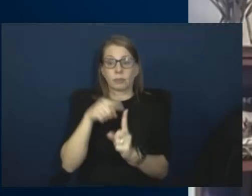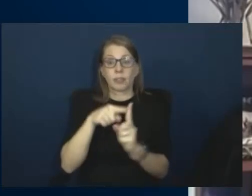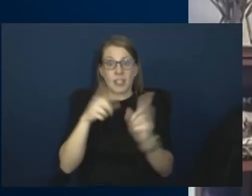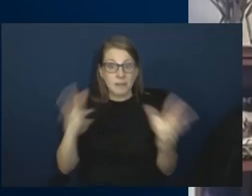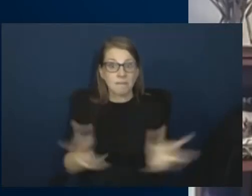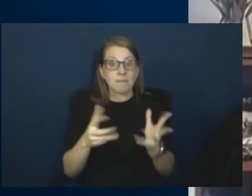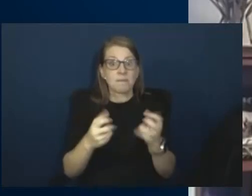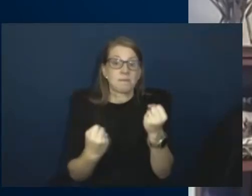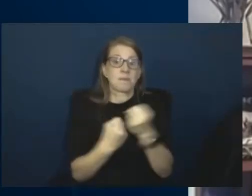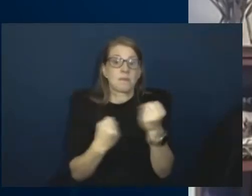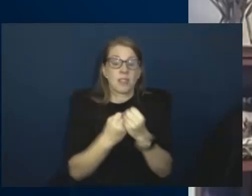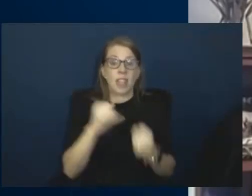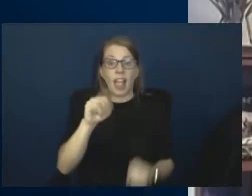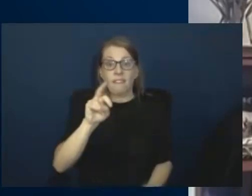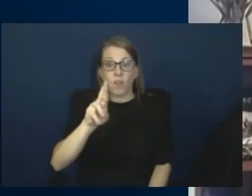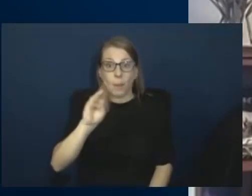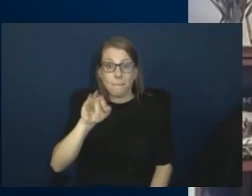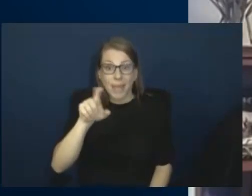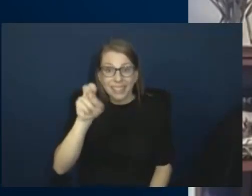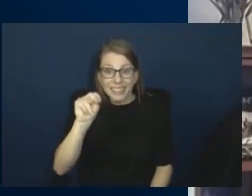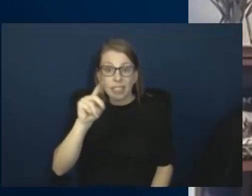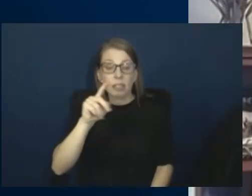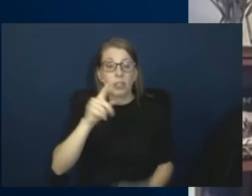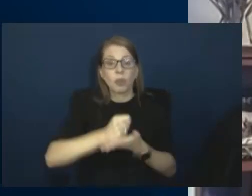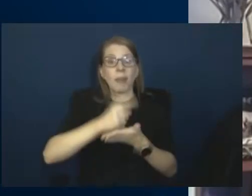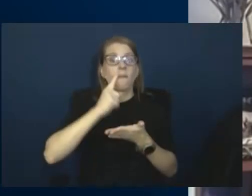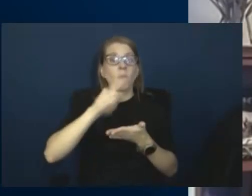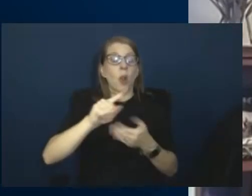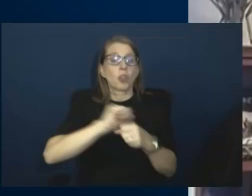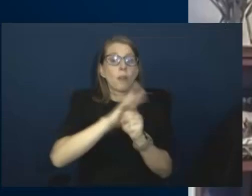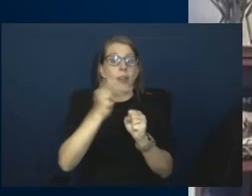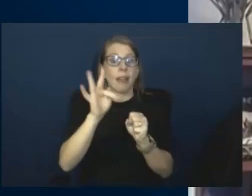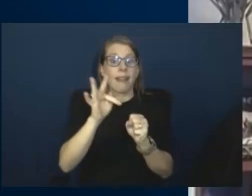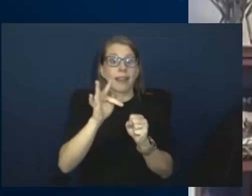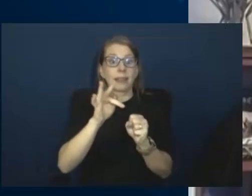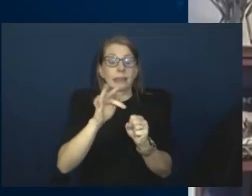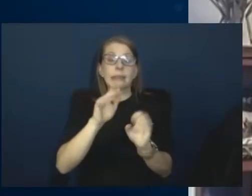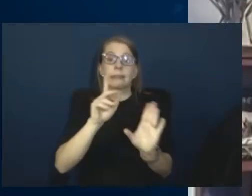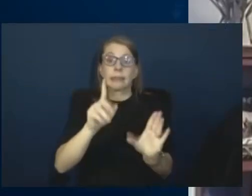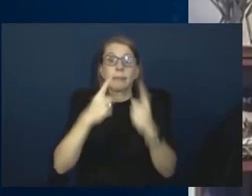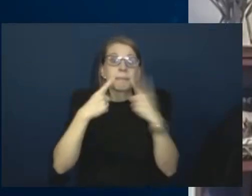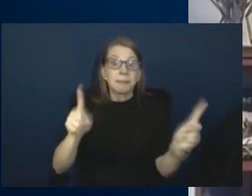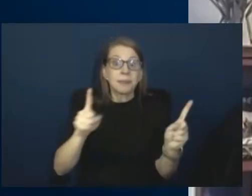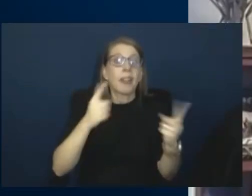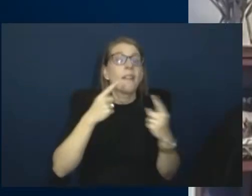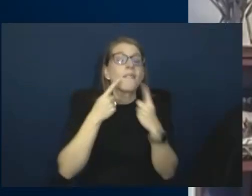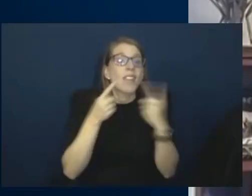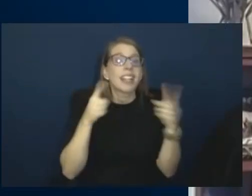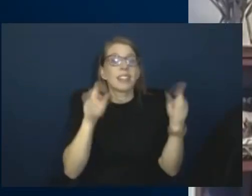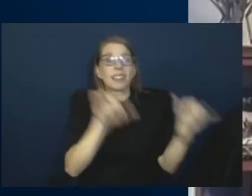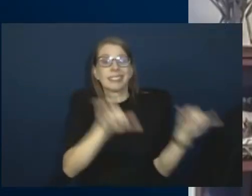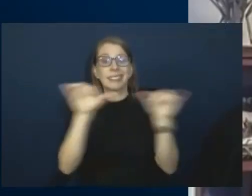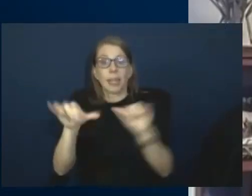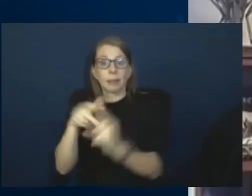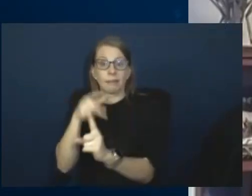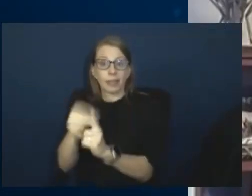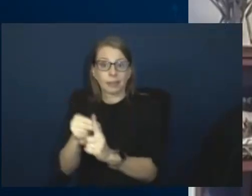as an effective treatment for COVID-19 and claiming it as effective